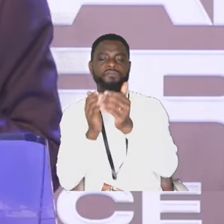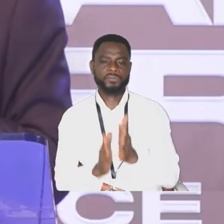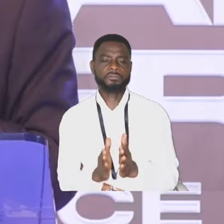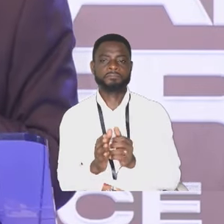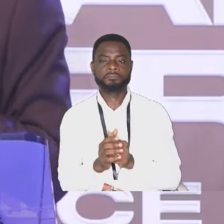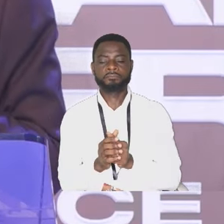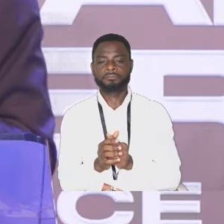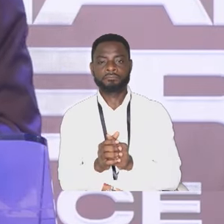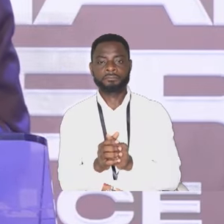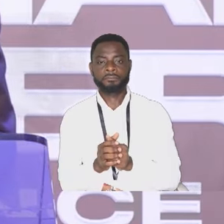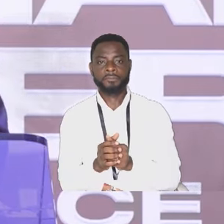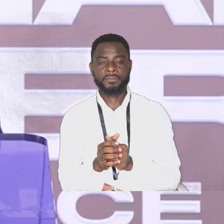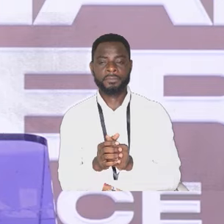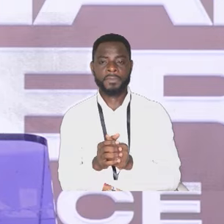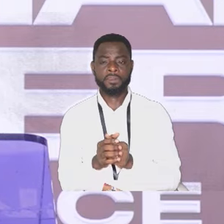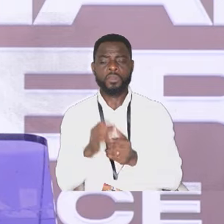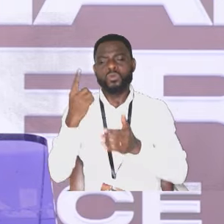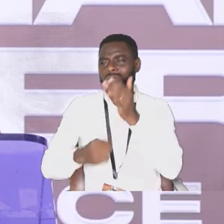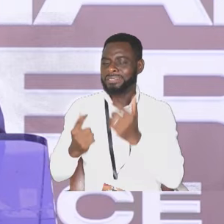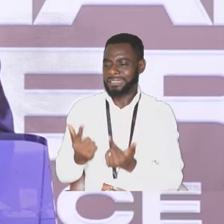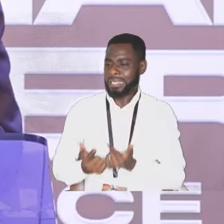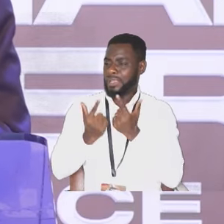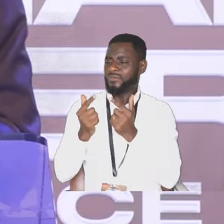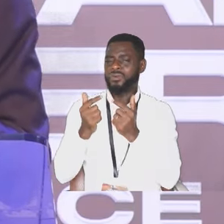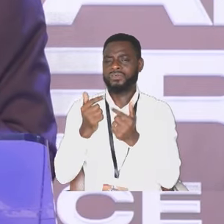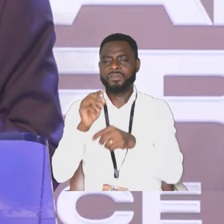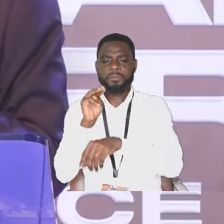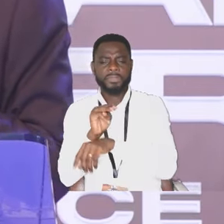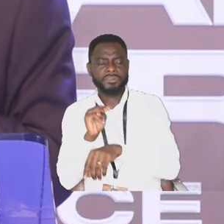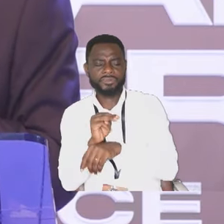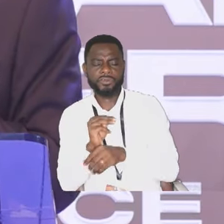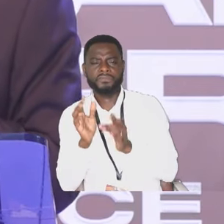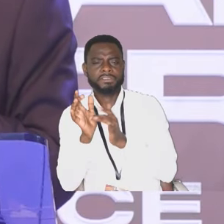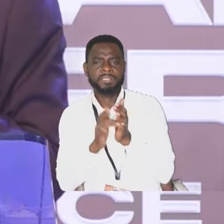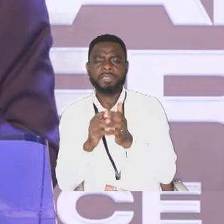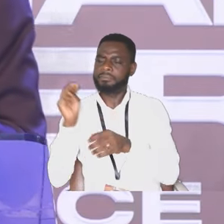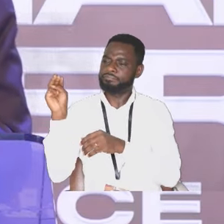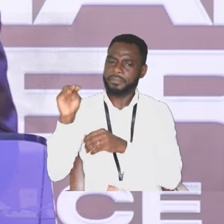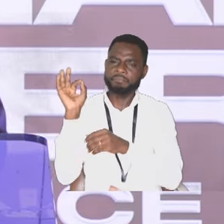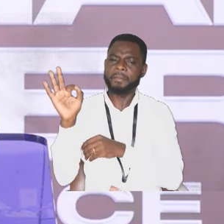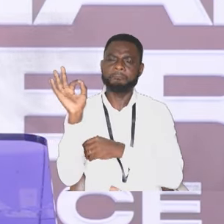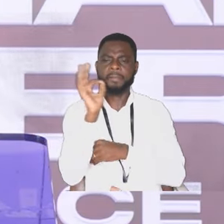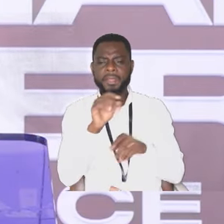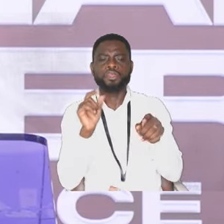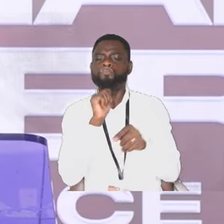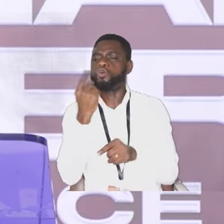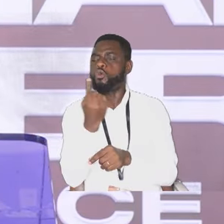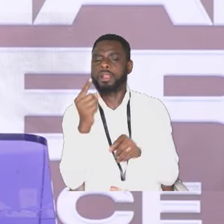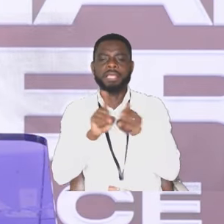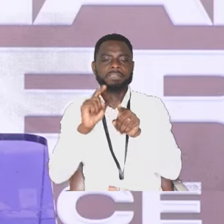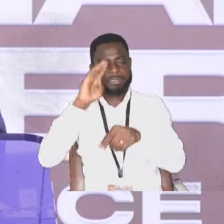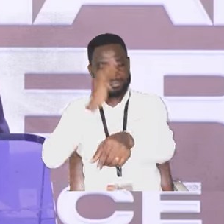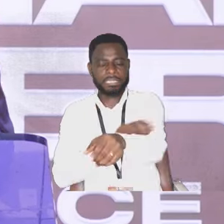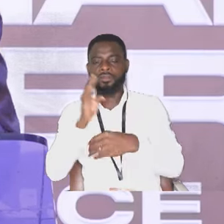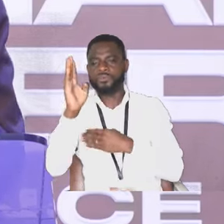What is the life and ministry of our Lord Jesus Christ? He is blameless of sin. He ministered not only as the Son of God, but also as a